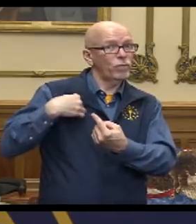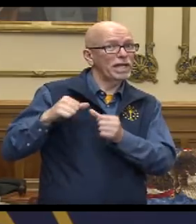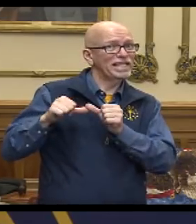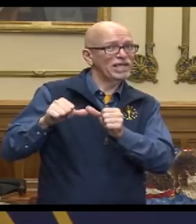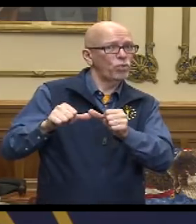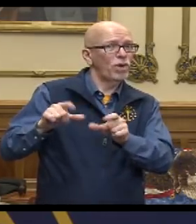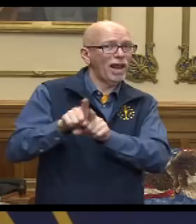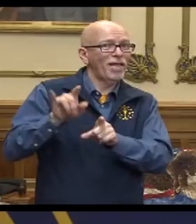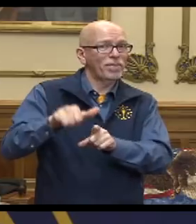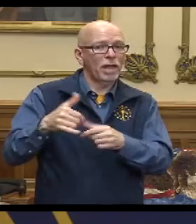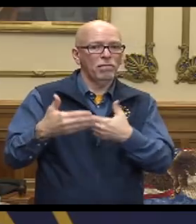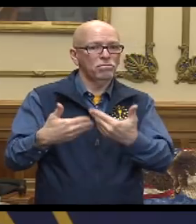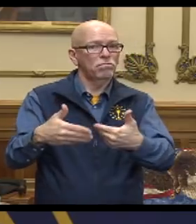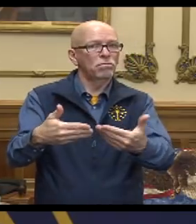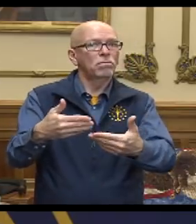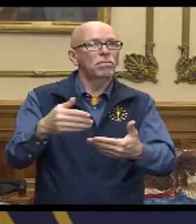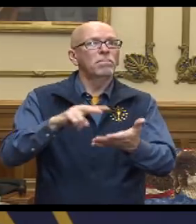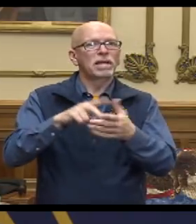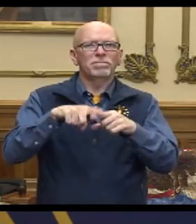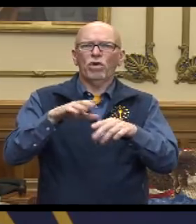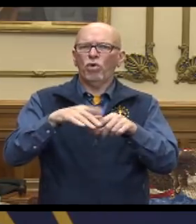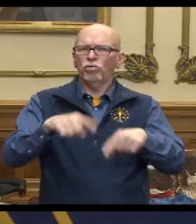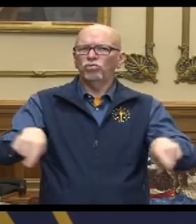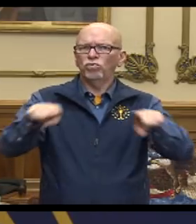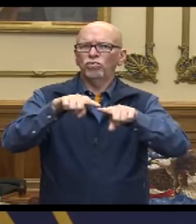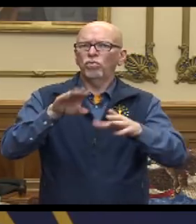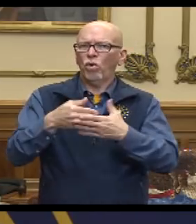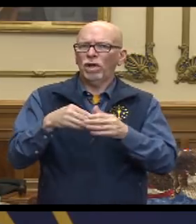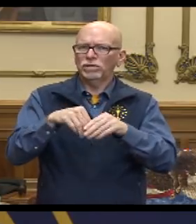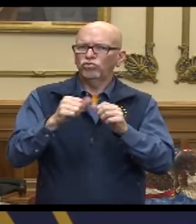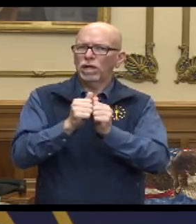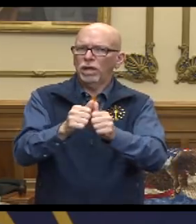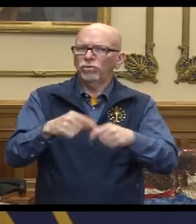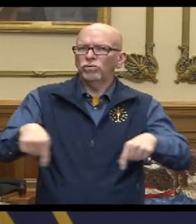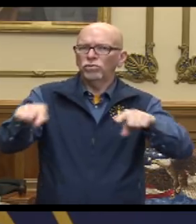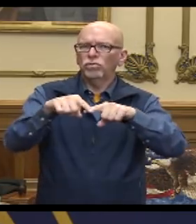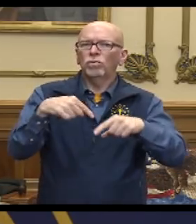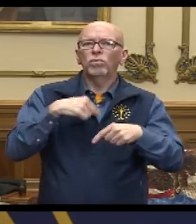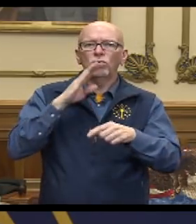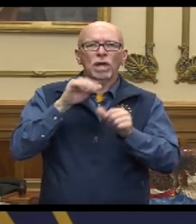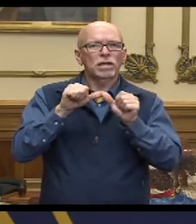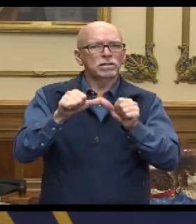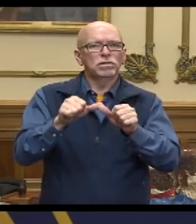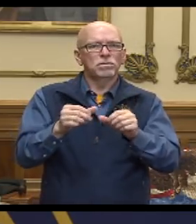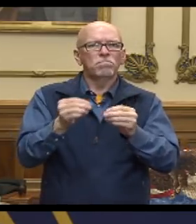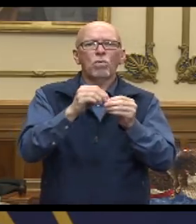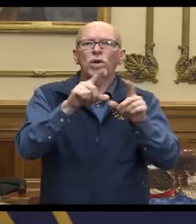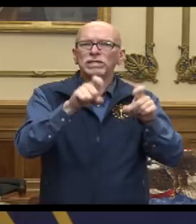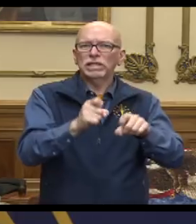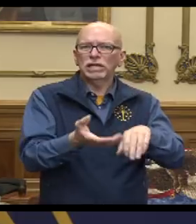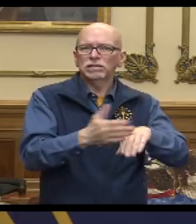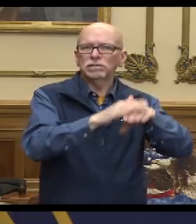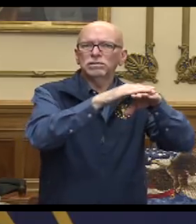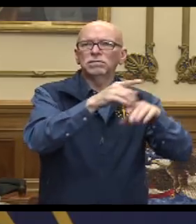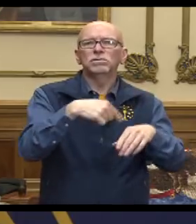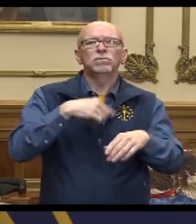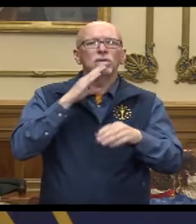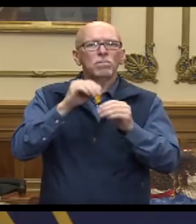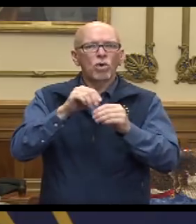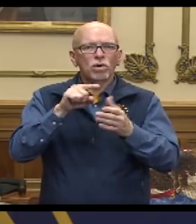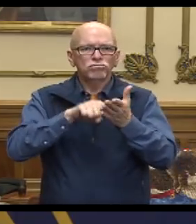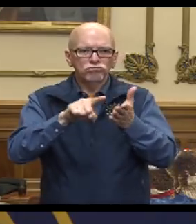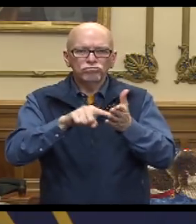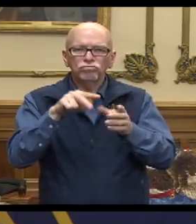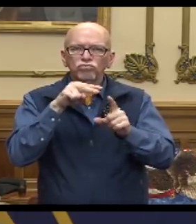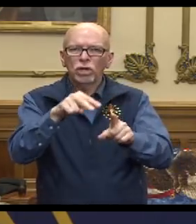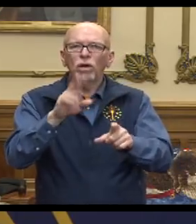the actions that we all in this together take. The state's going to continue to ramp up testing. The state's going to continue to ramp up tracing, all